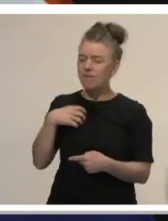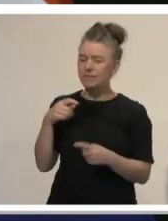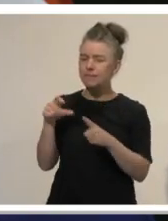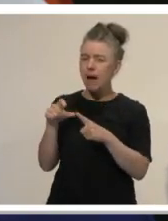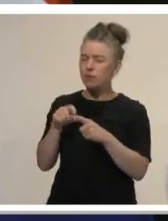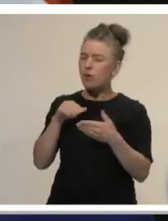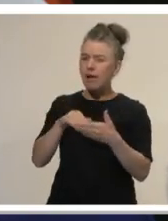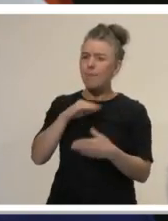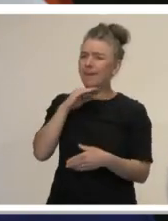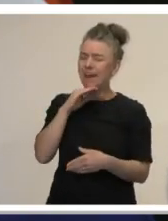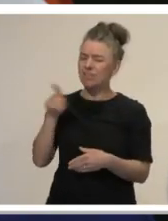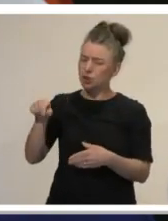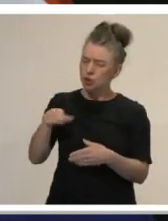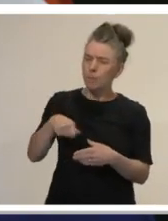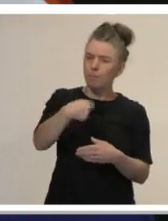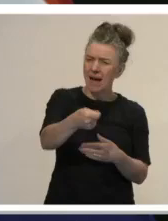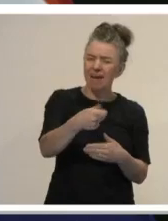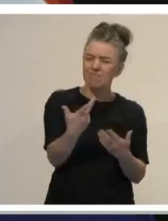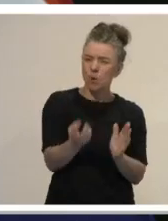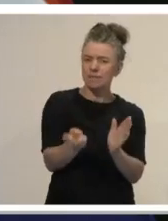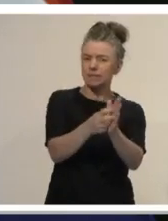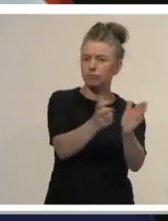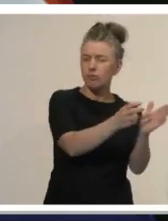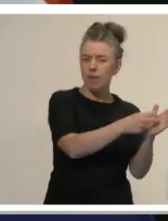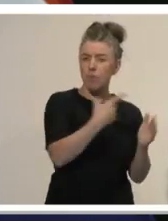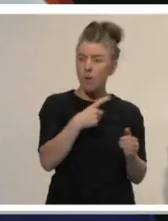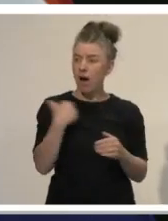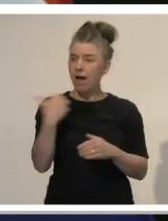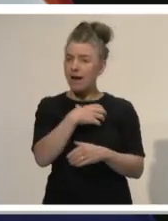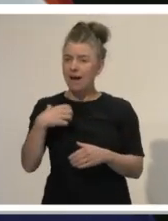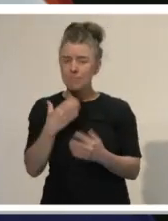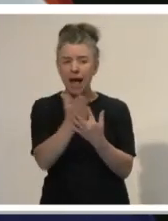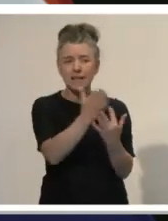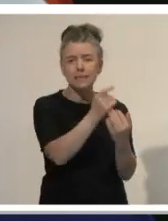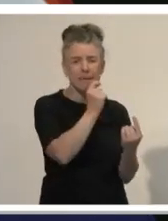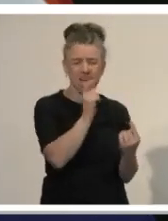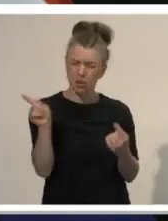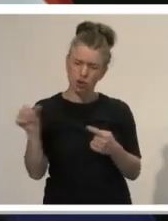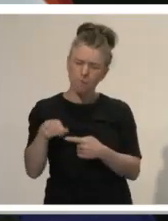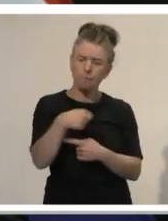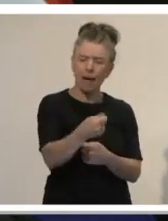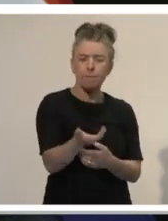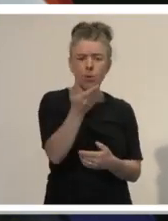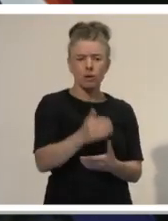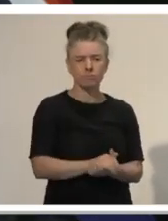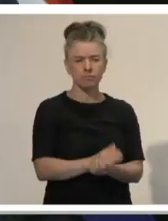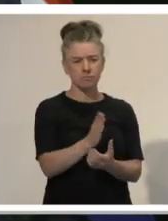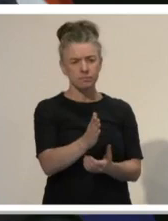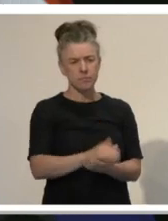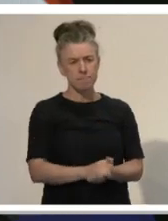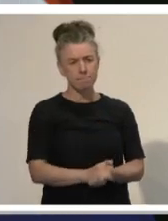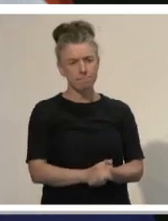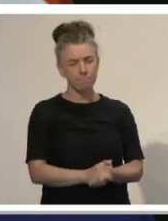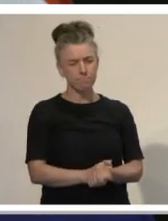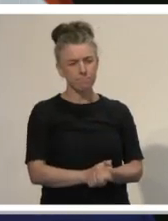its weight to make sure that it paid for its fair share of usage of their media. Minister, you touched on it briefly, but